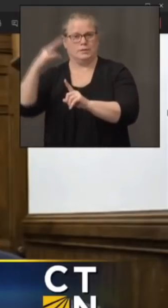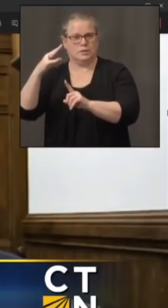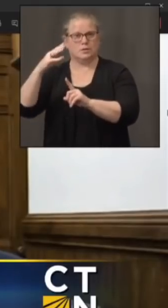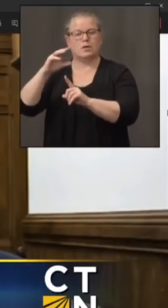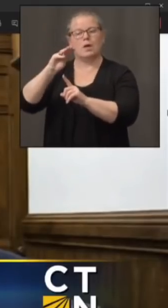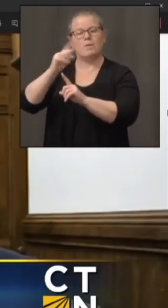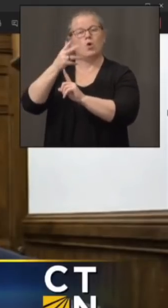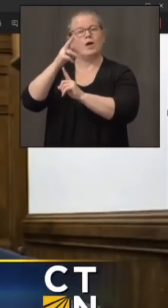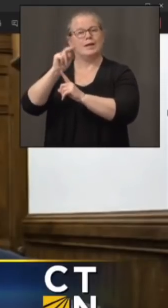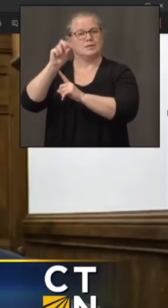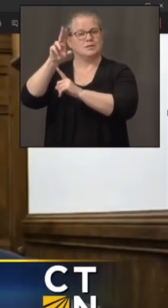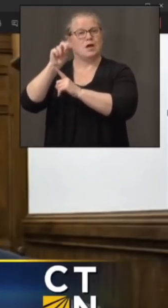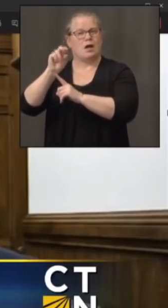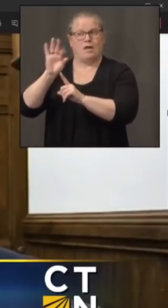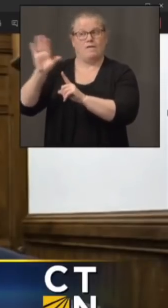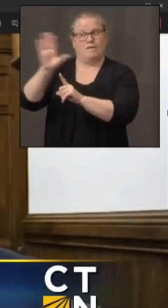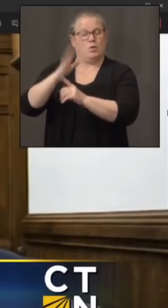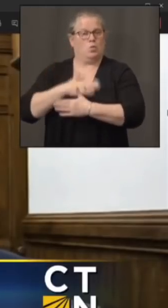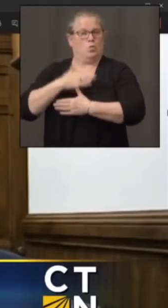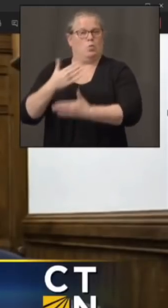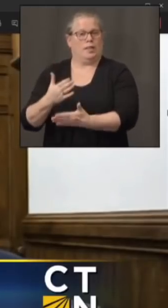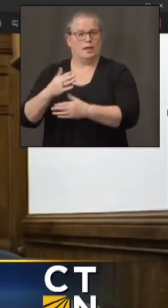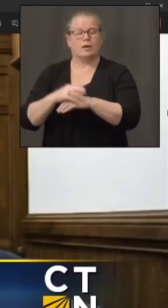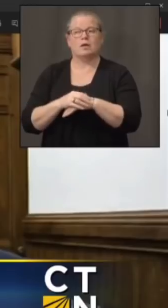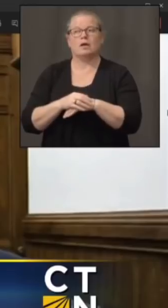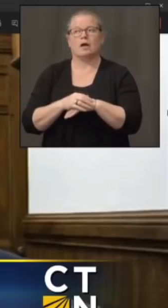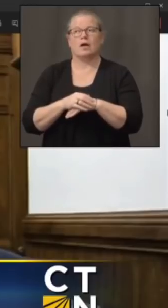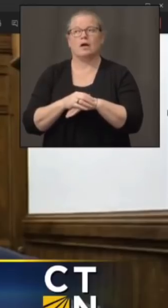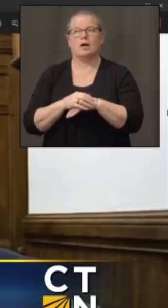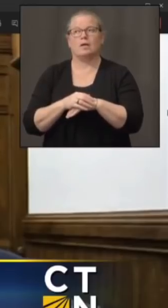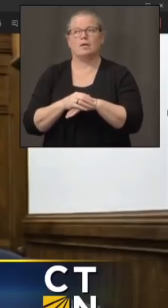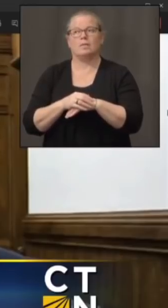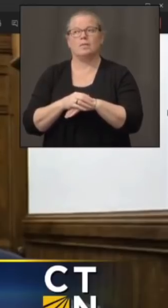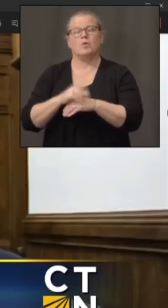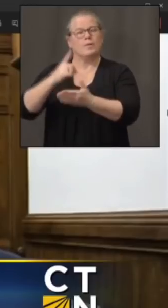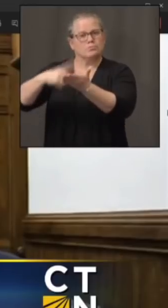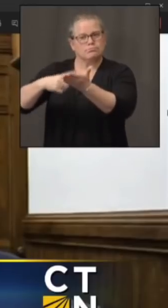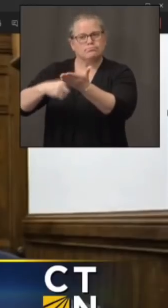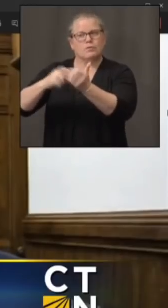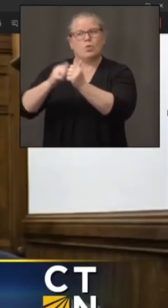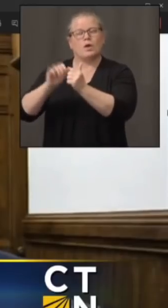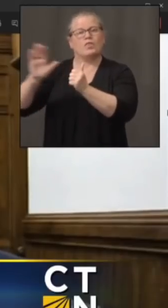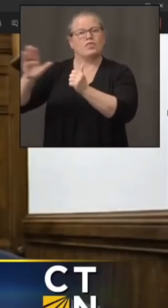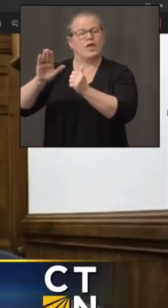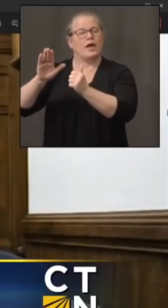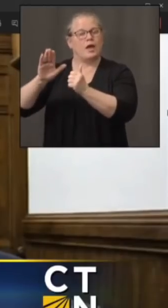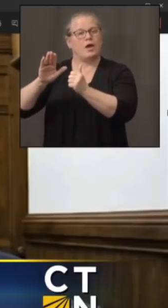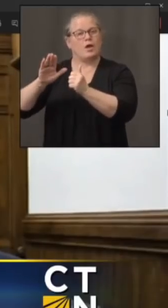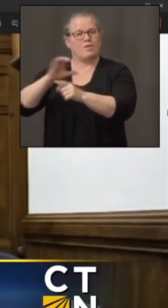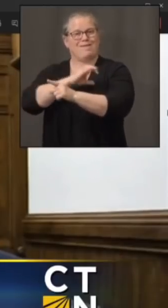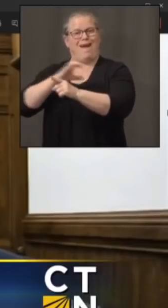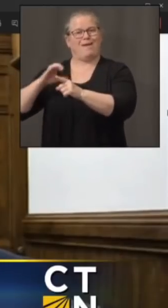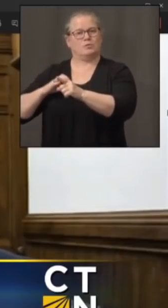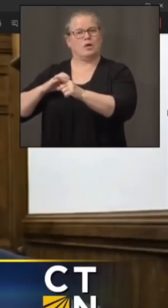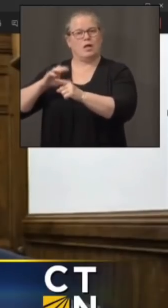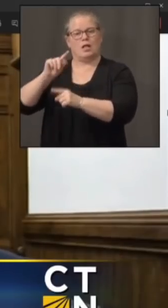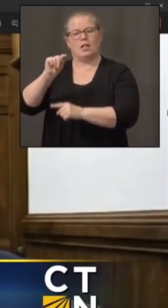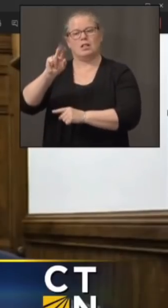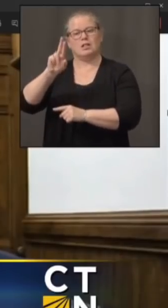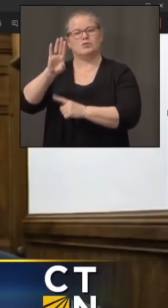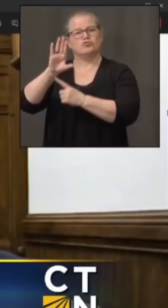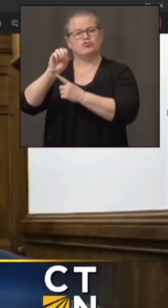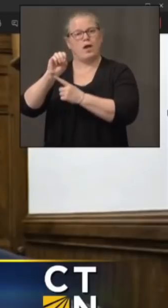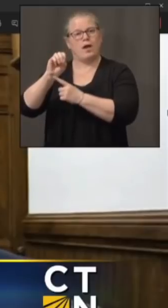we've been told, of taking a vote of their tribal council to increase enforcement as well. So we want to thank them